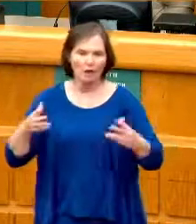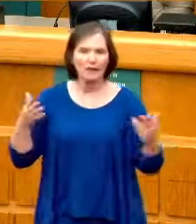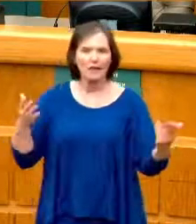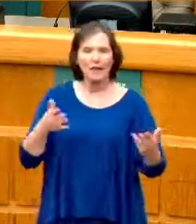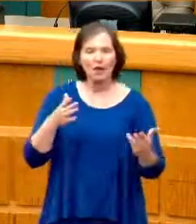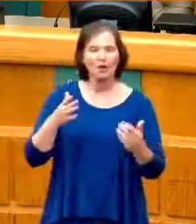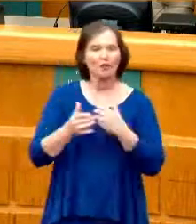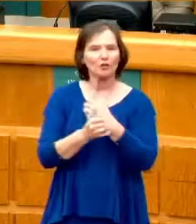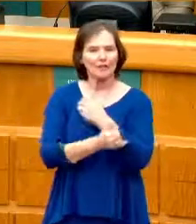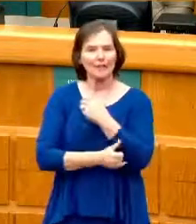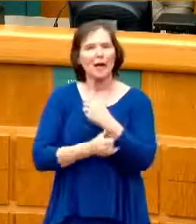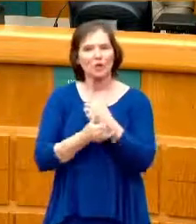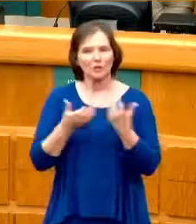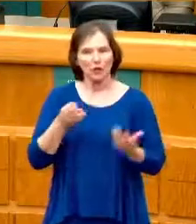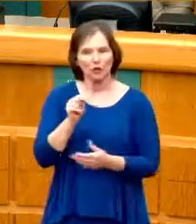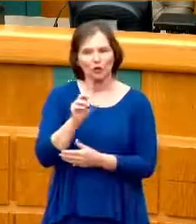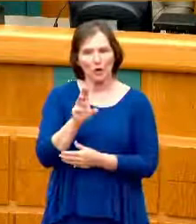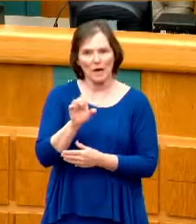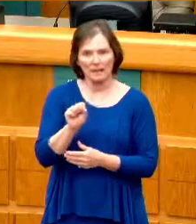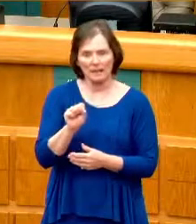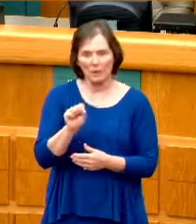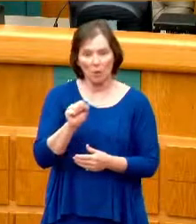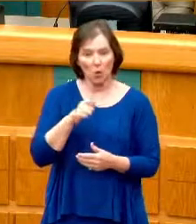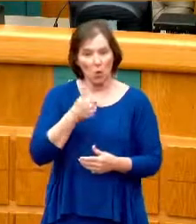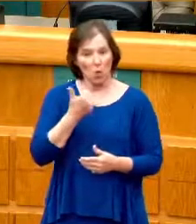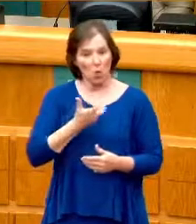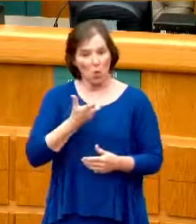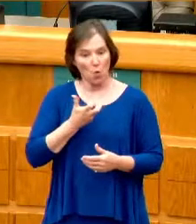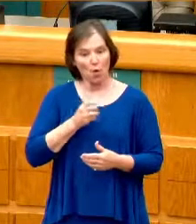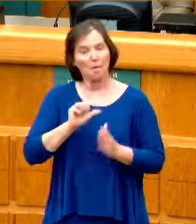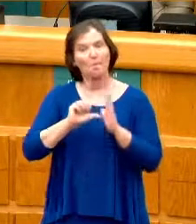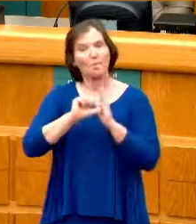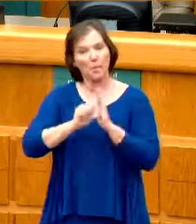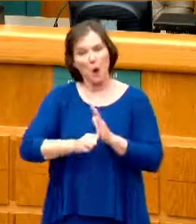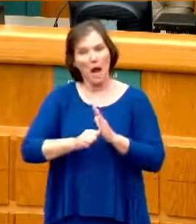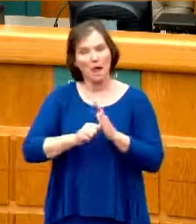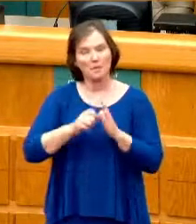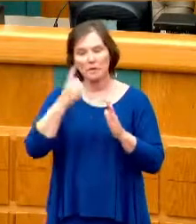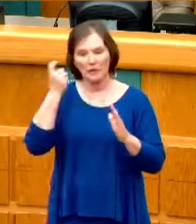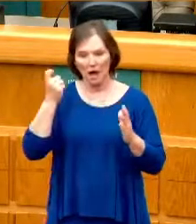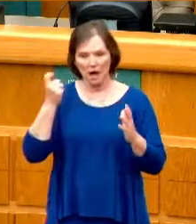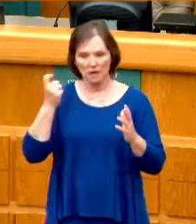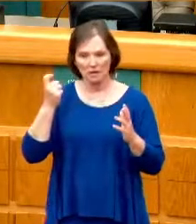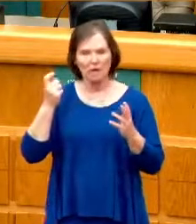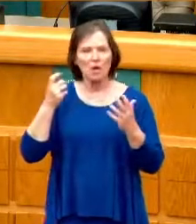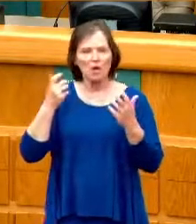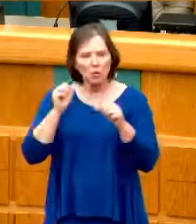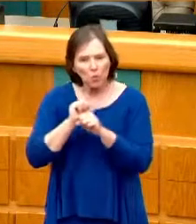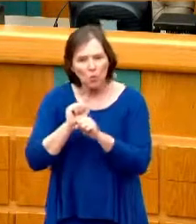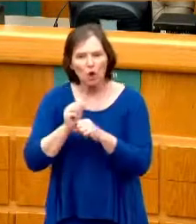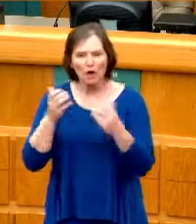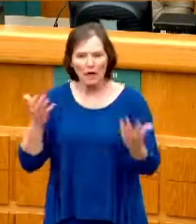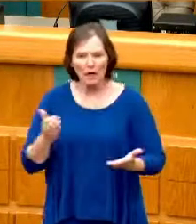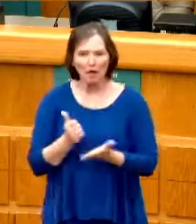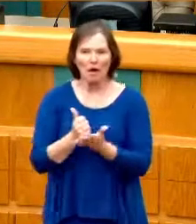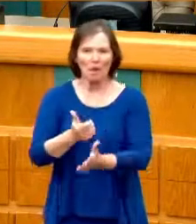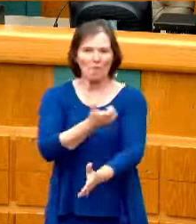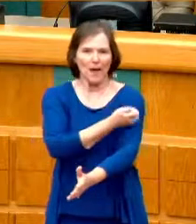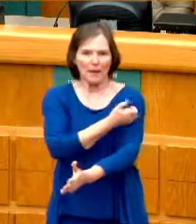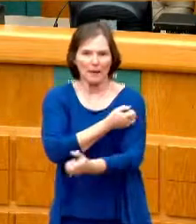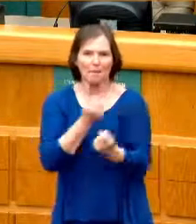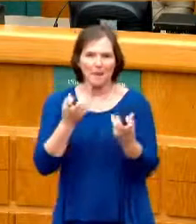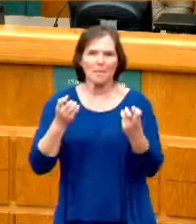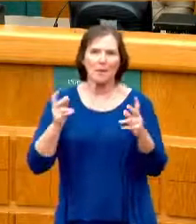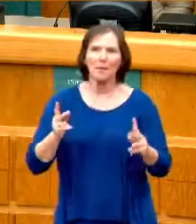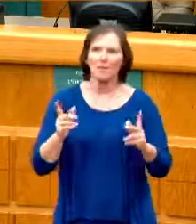with a tremendous sense of purpose, and our efforts reflect the best of the community spirit of Nueces County. We're